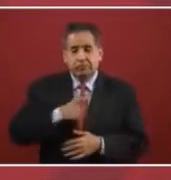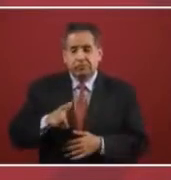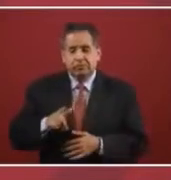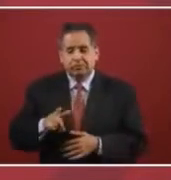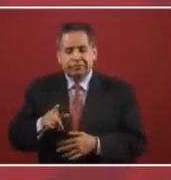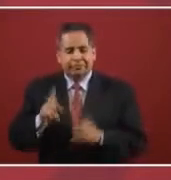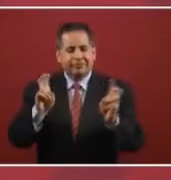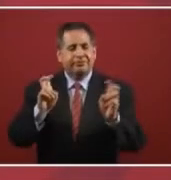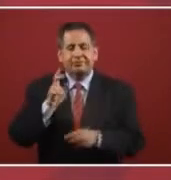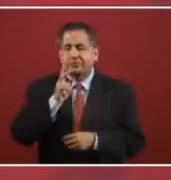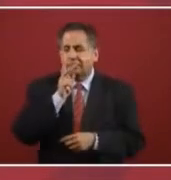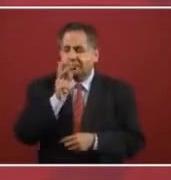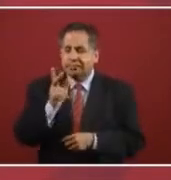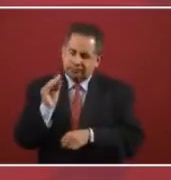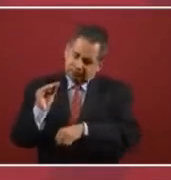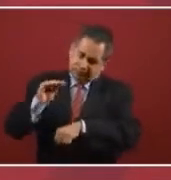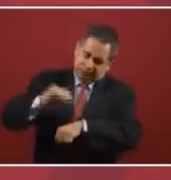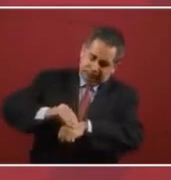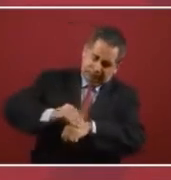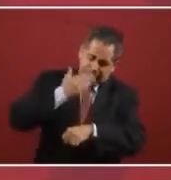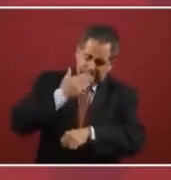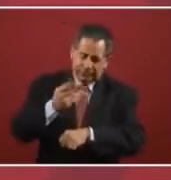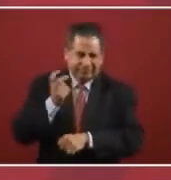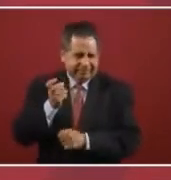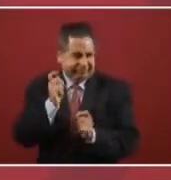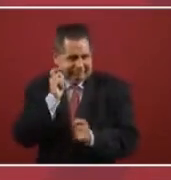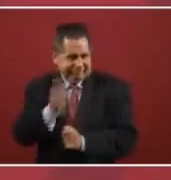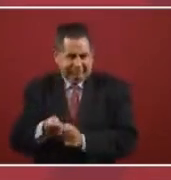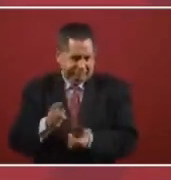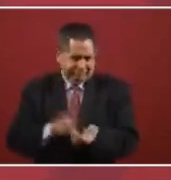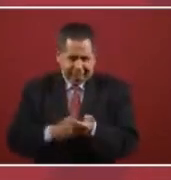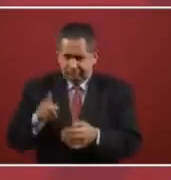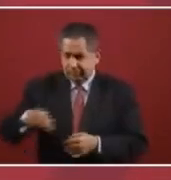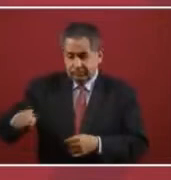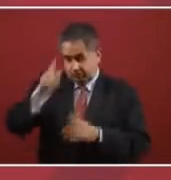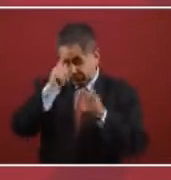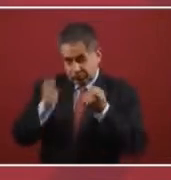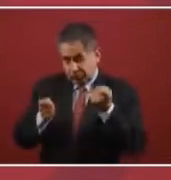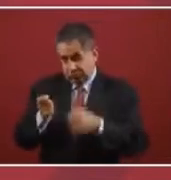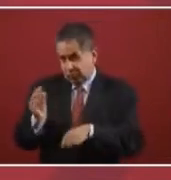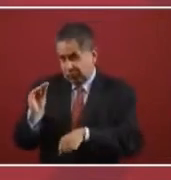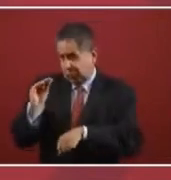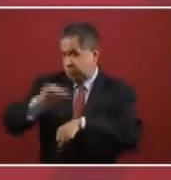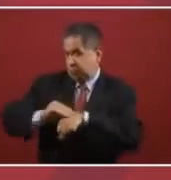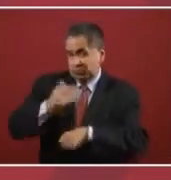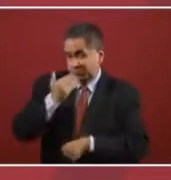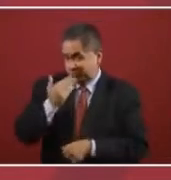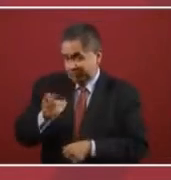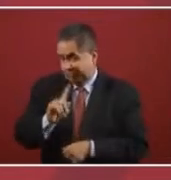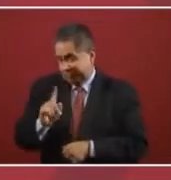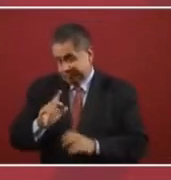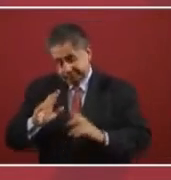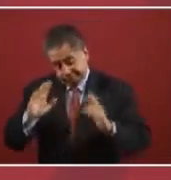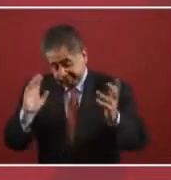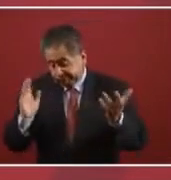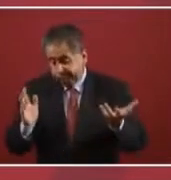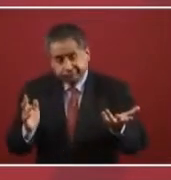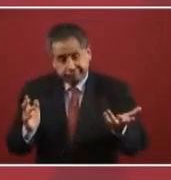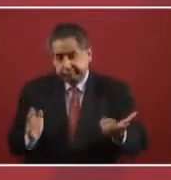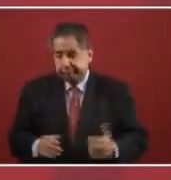palabra. They like this. They don't like me to say the words that they're not behaving well, but they have not behaved